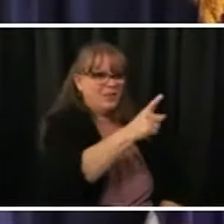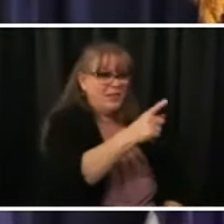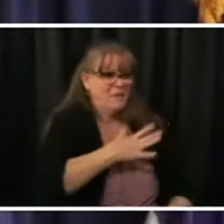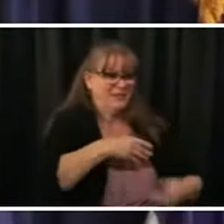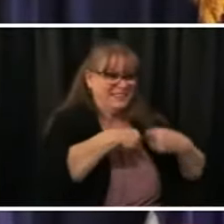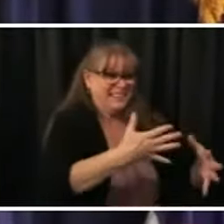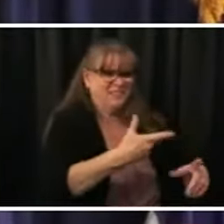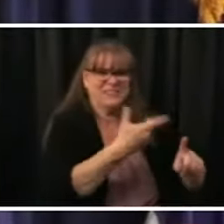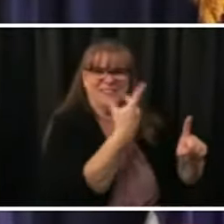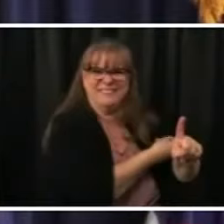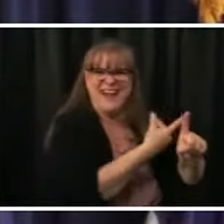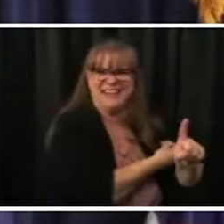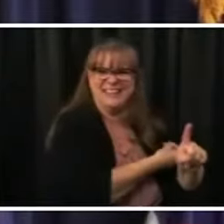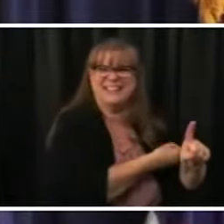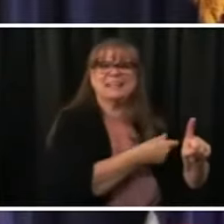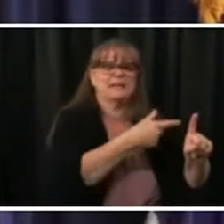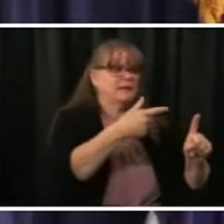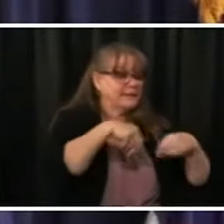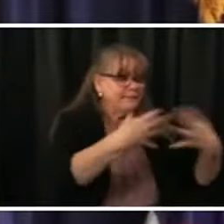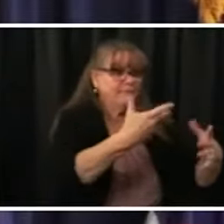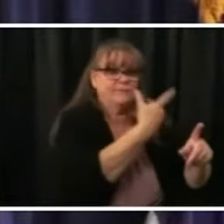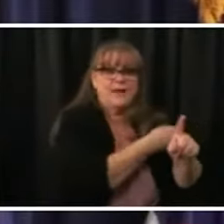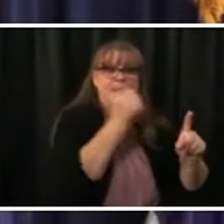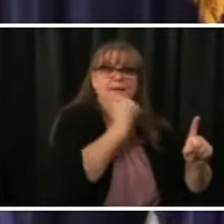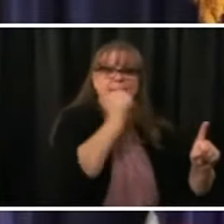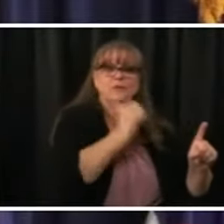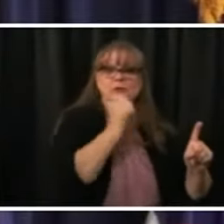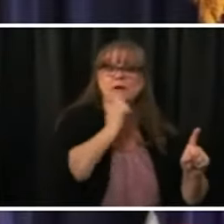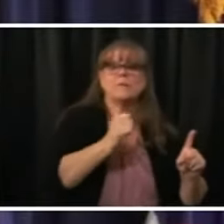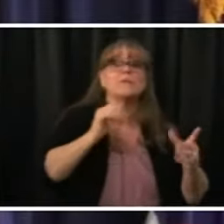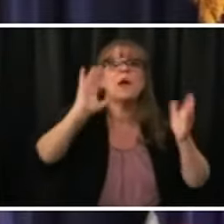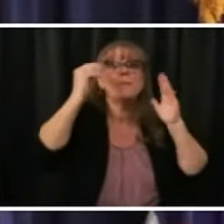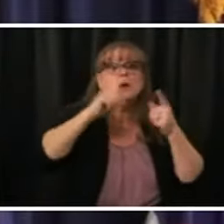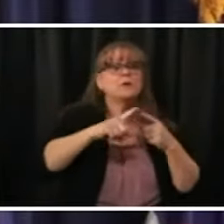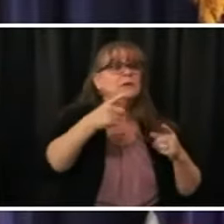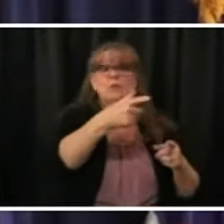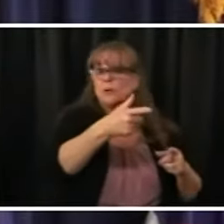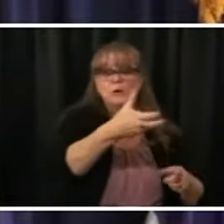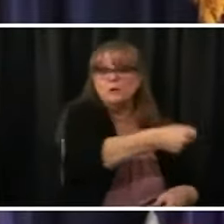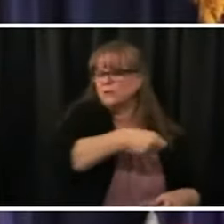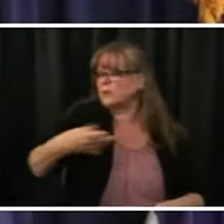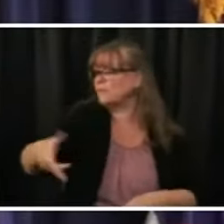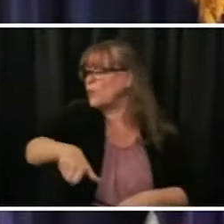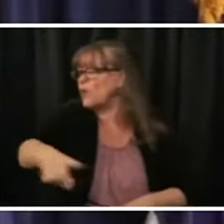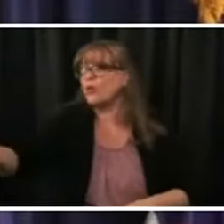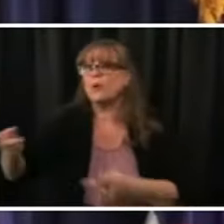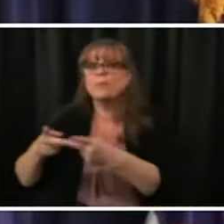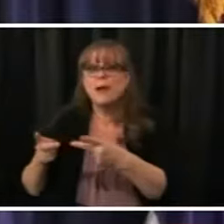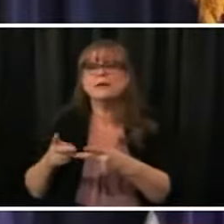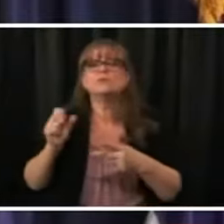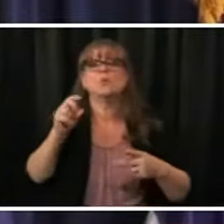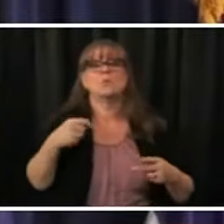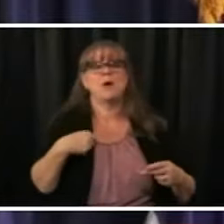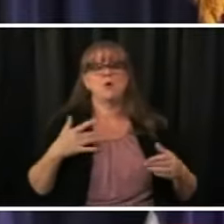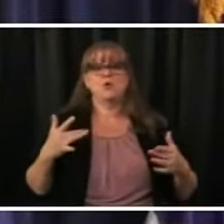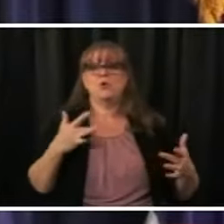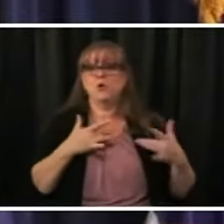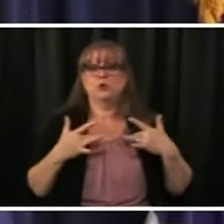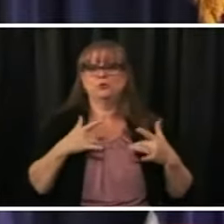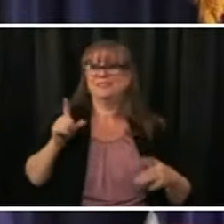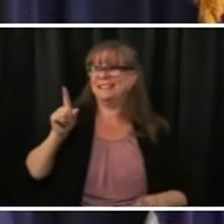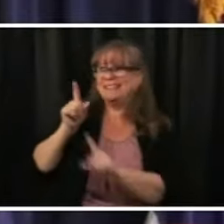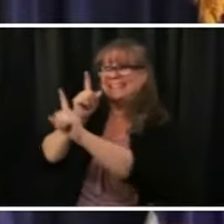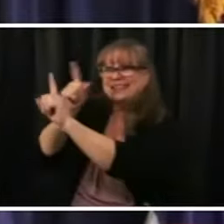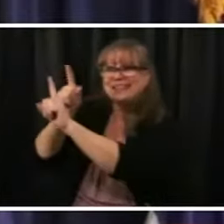who can do vaccinations in Colorado. And so we wanted to make sure, and again, I share this concern, that any direct federal program that goes to